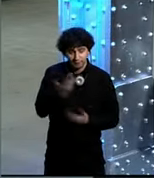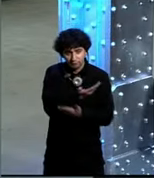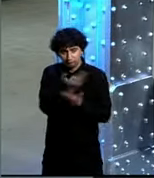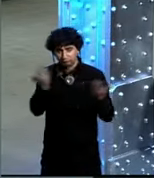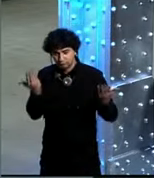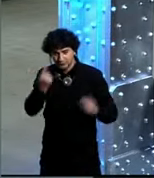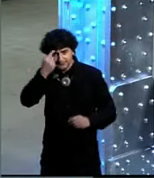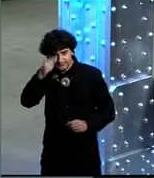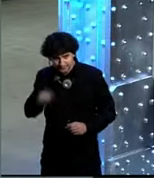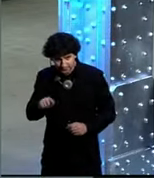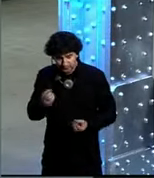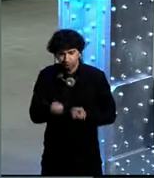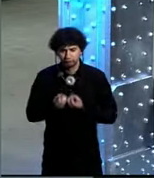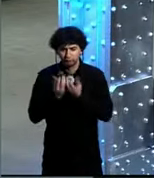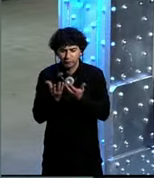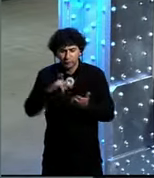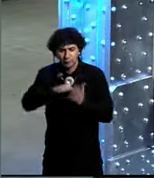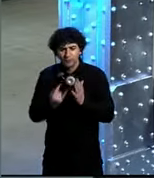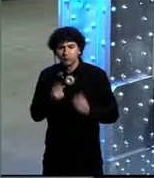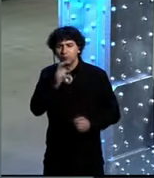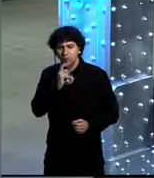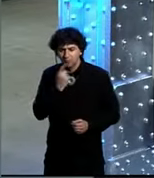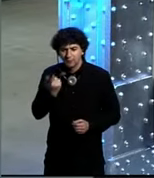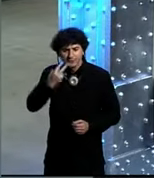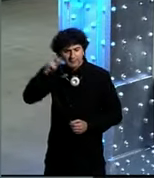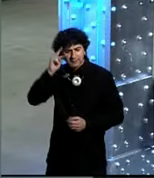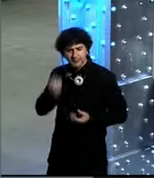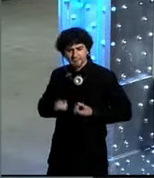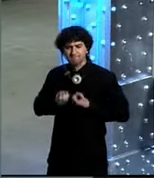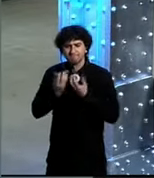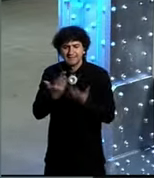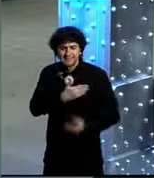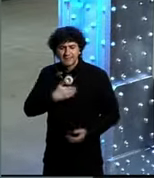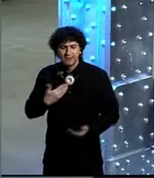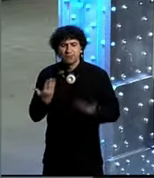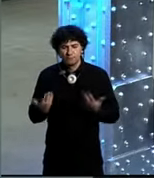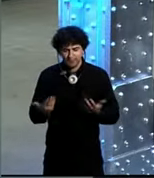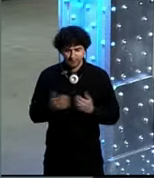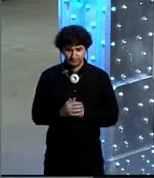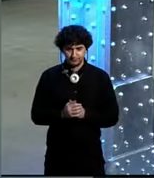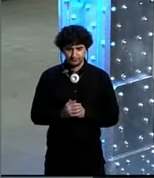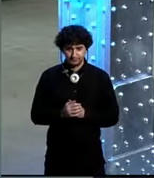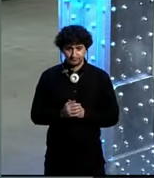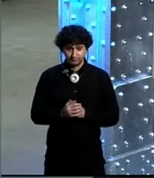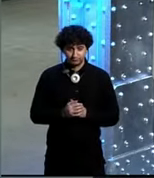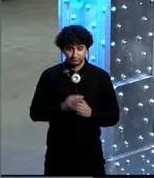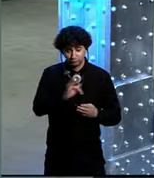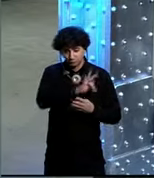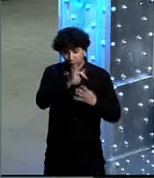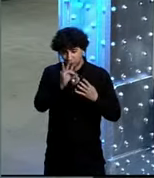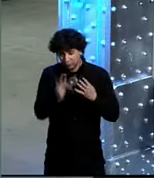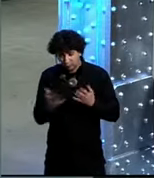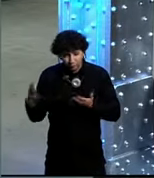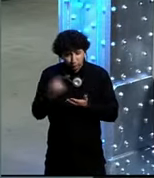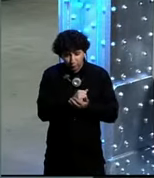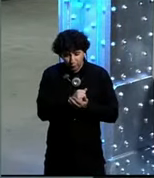having. Now, all of this build on each other and support each other to create a universe that our